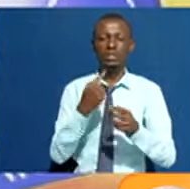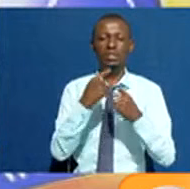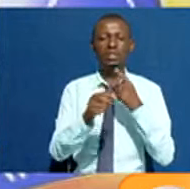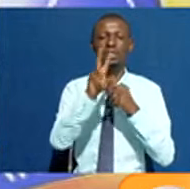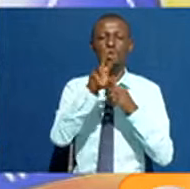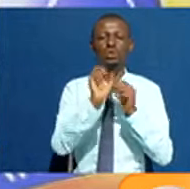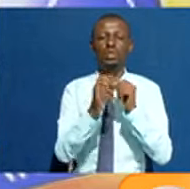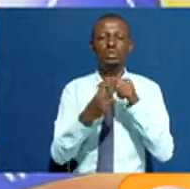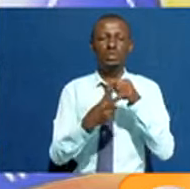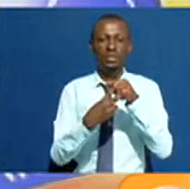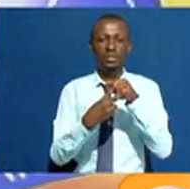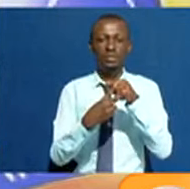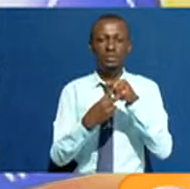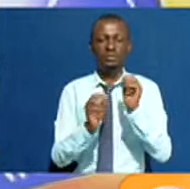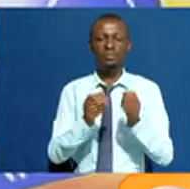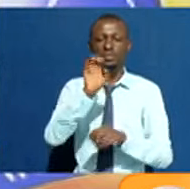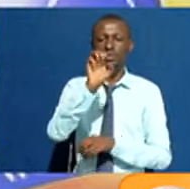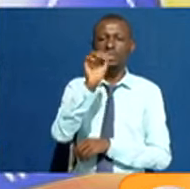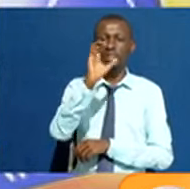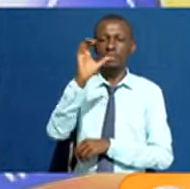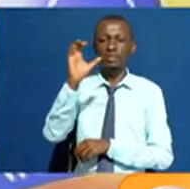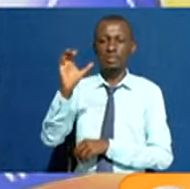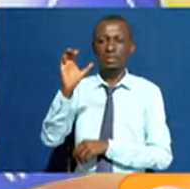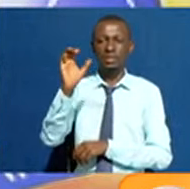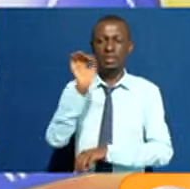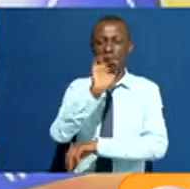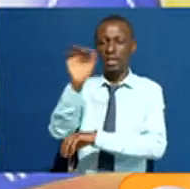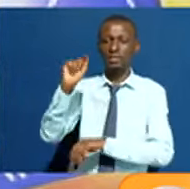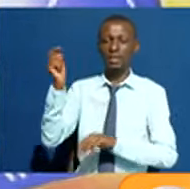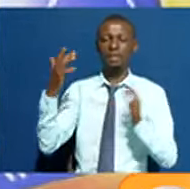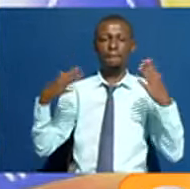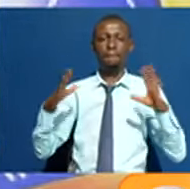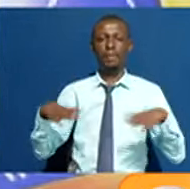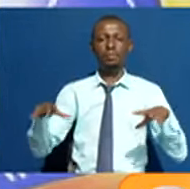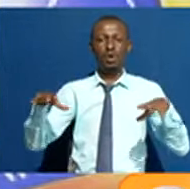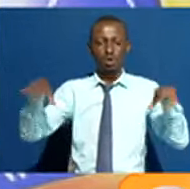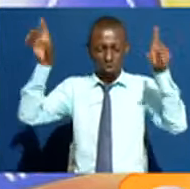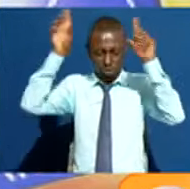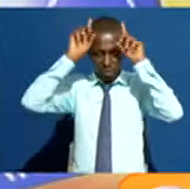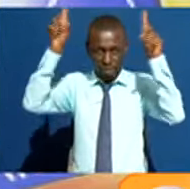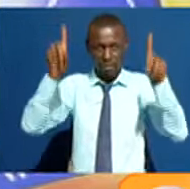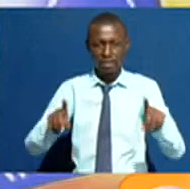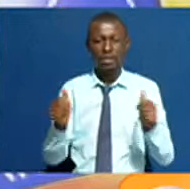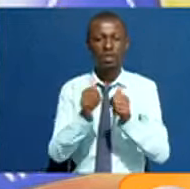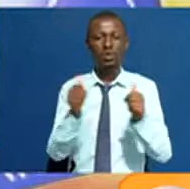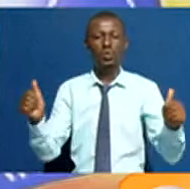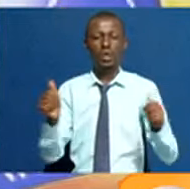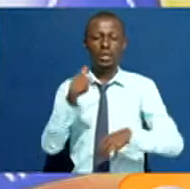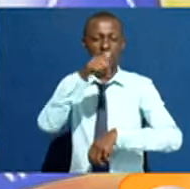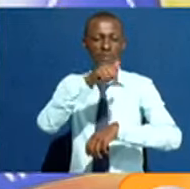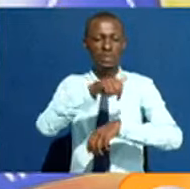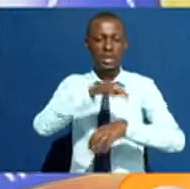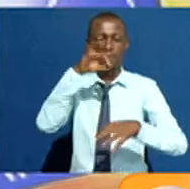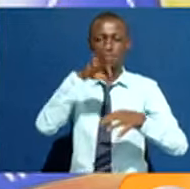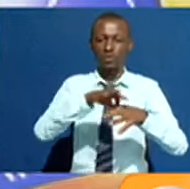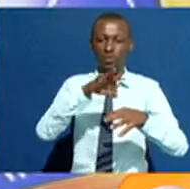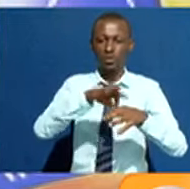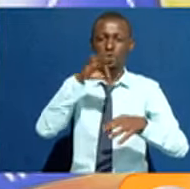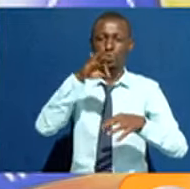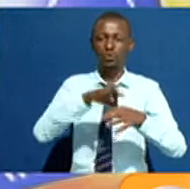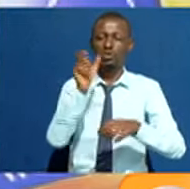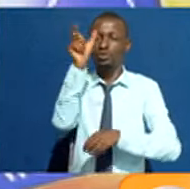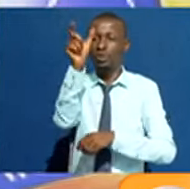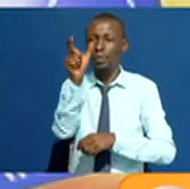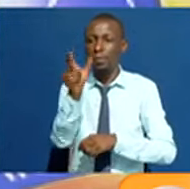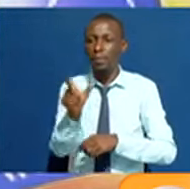2017. The EACC is on record calling on Kenyans to make their choices right at elections, not to vote for